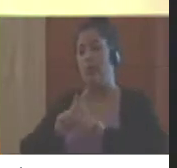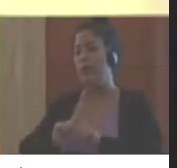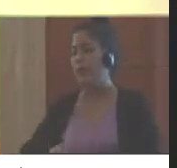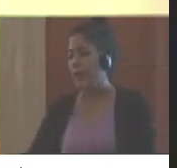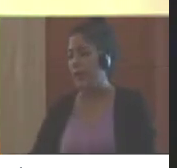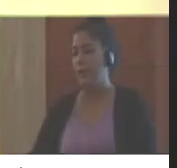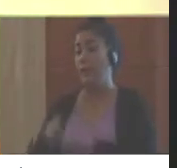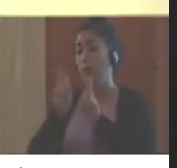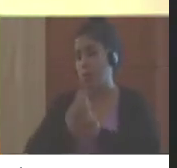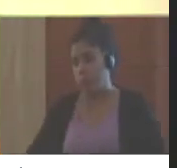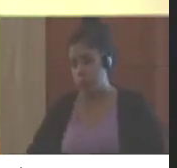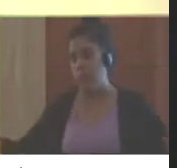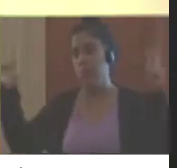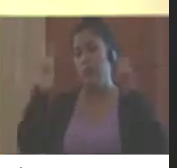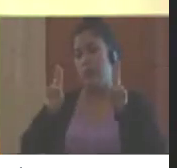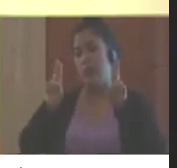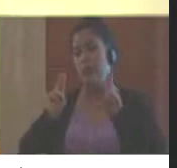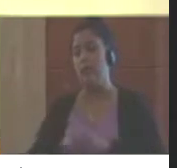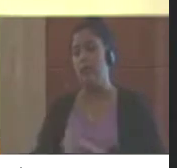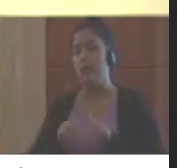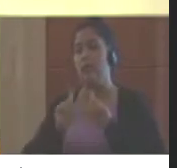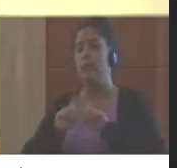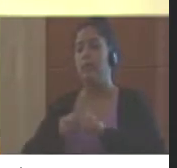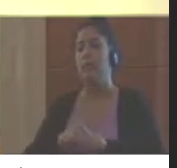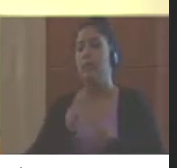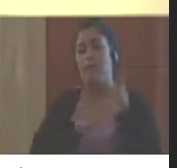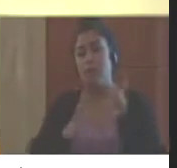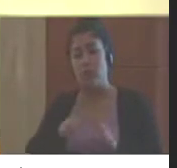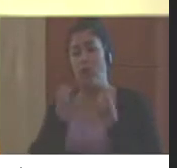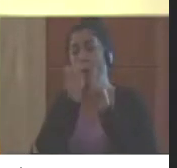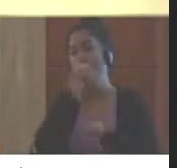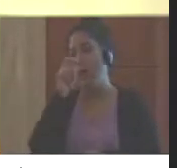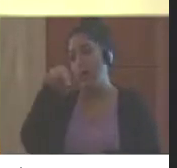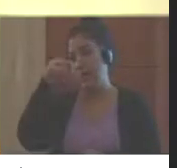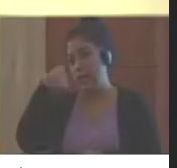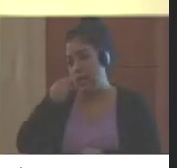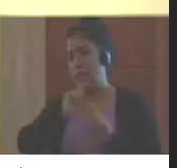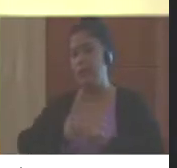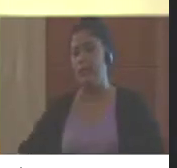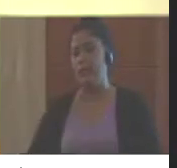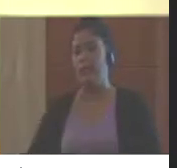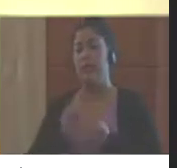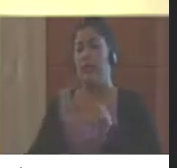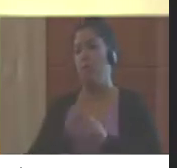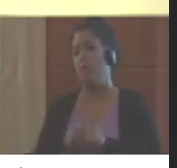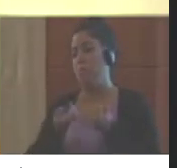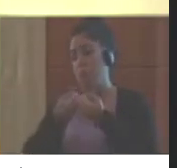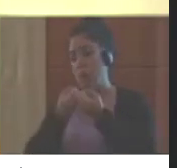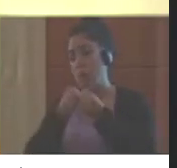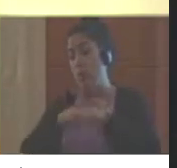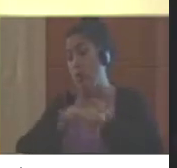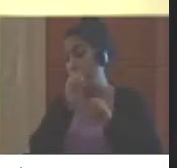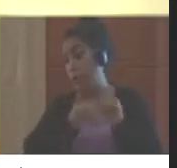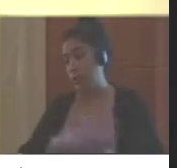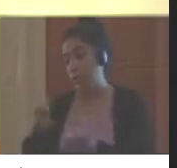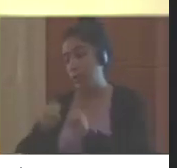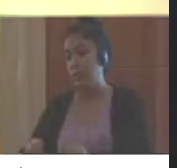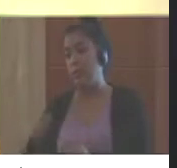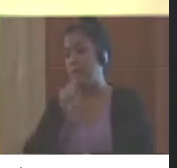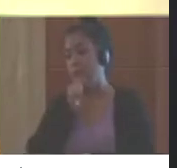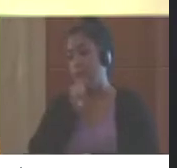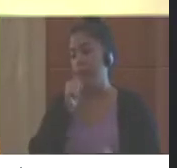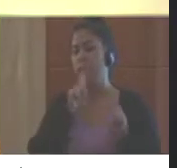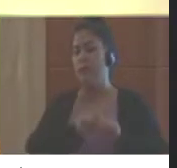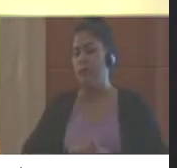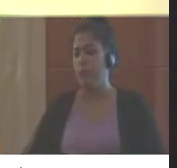institutions, agencies of the United Nations system, and the civil society, NGOs, private companies, have